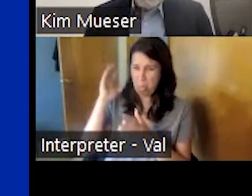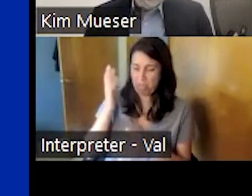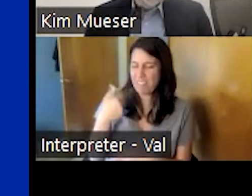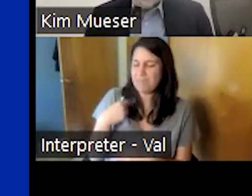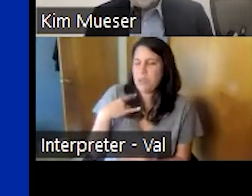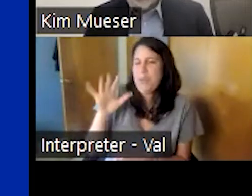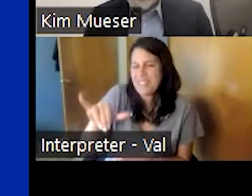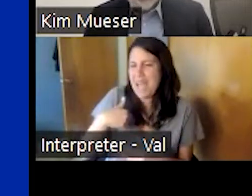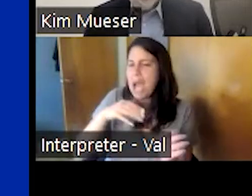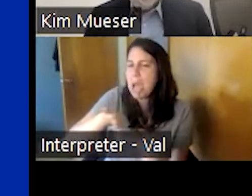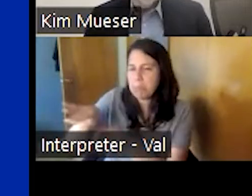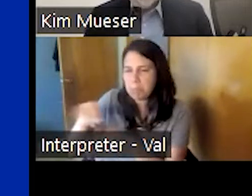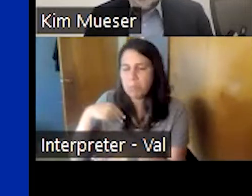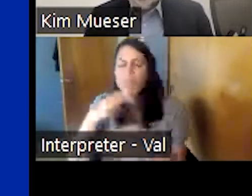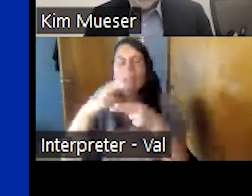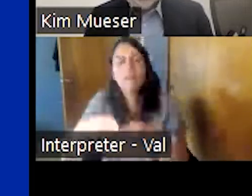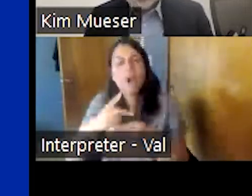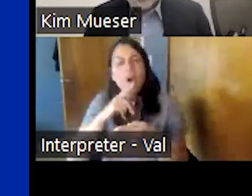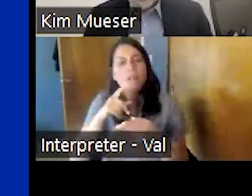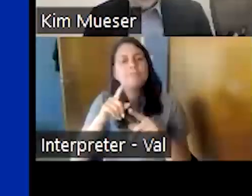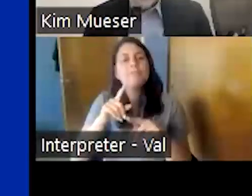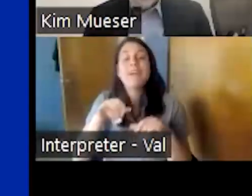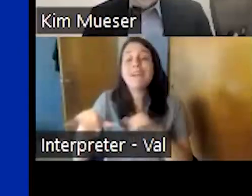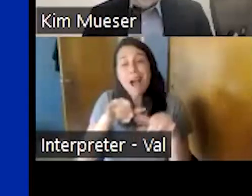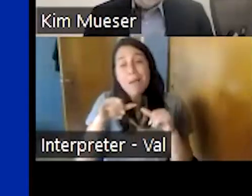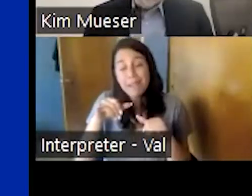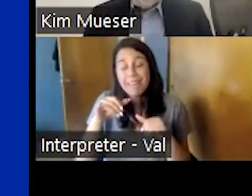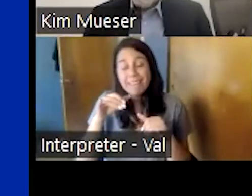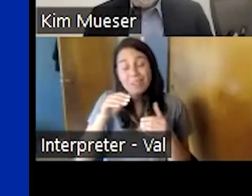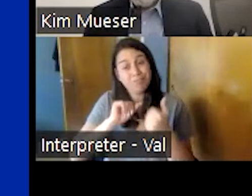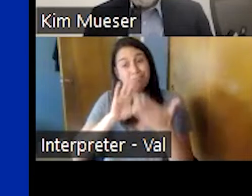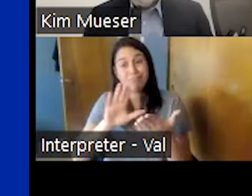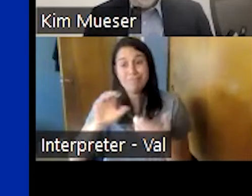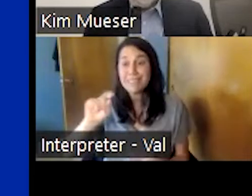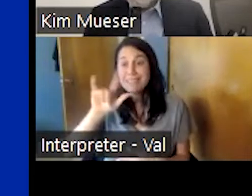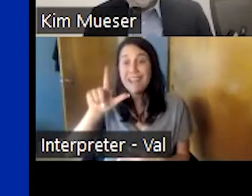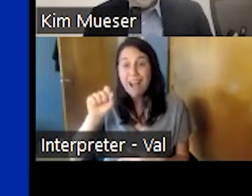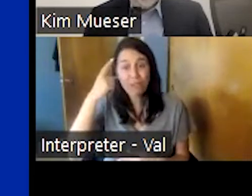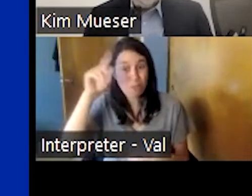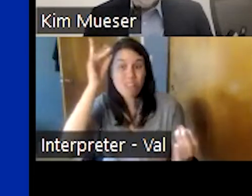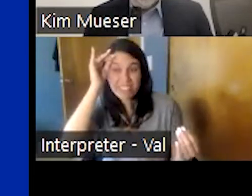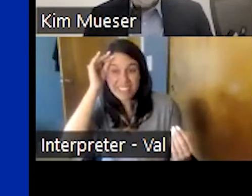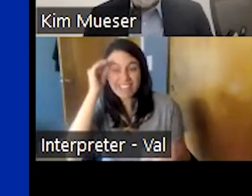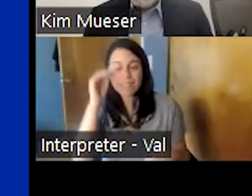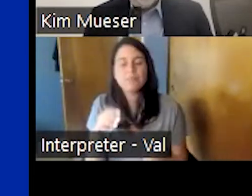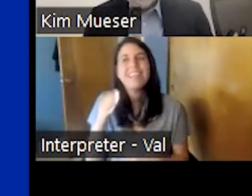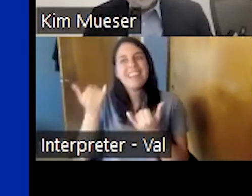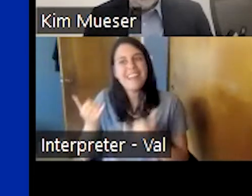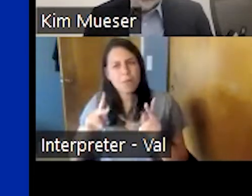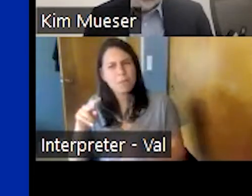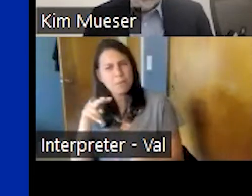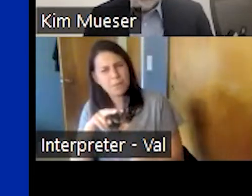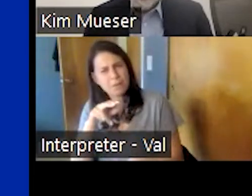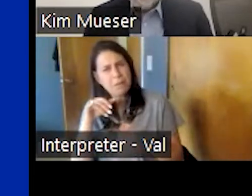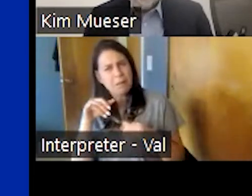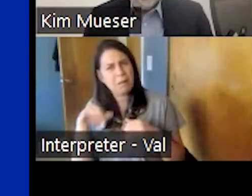typically referred to them as common styles of thinking, although in more recent years, because a lot of people, when they hear common styles of thinking, like all or